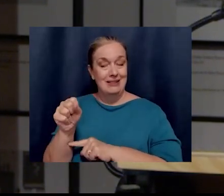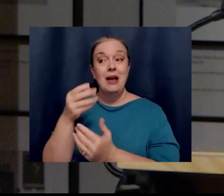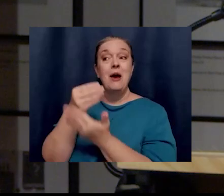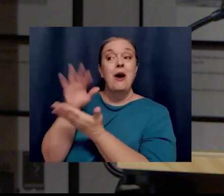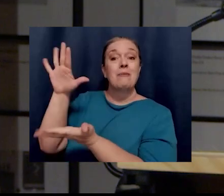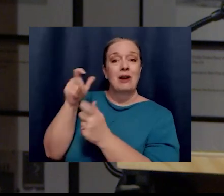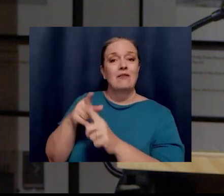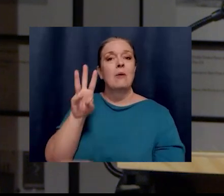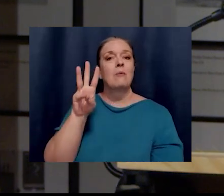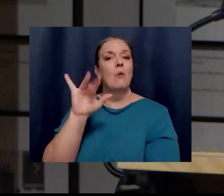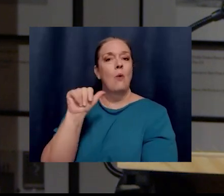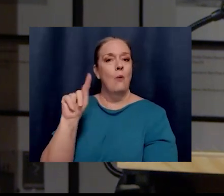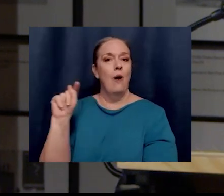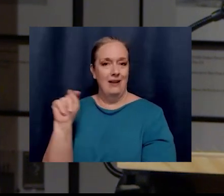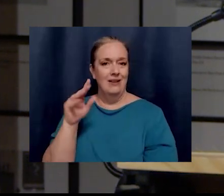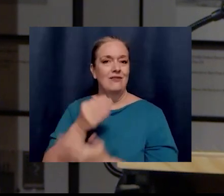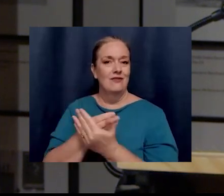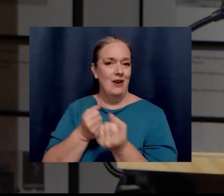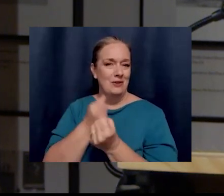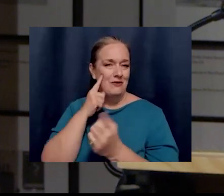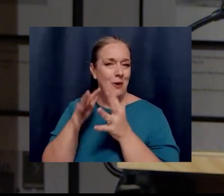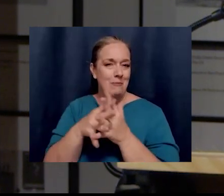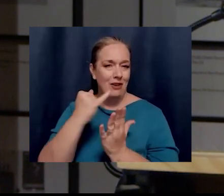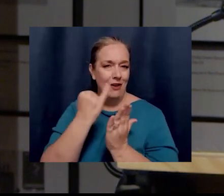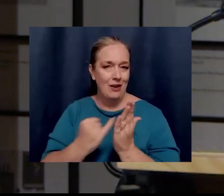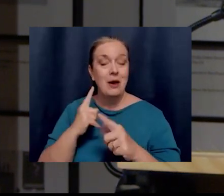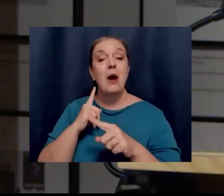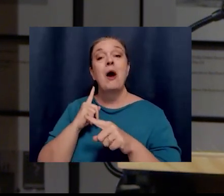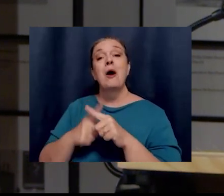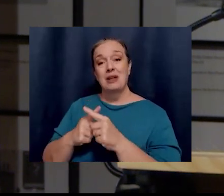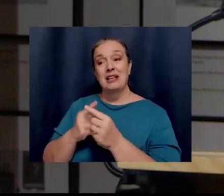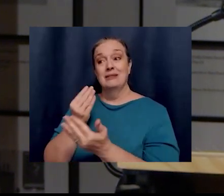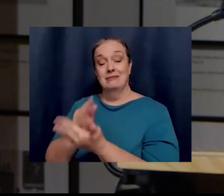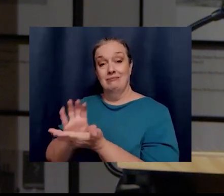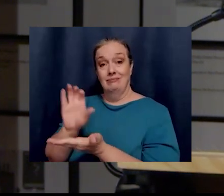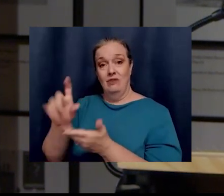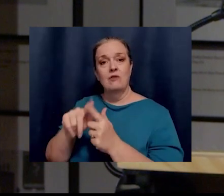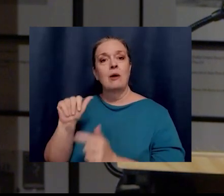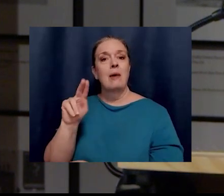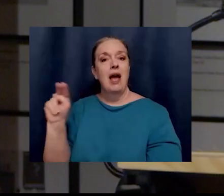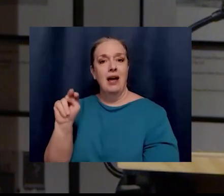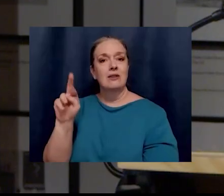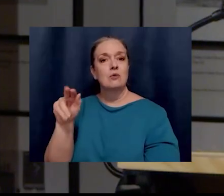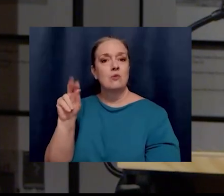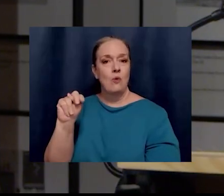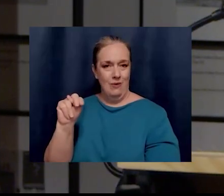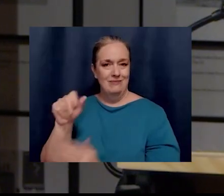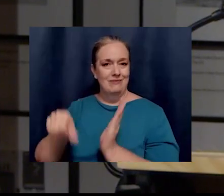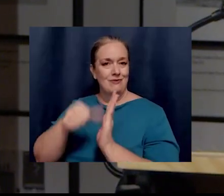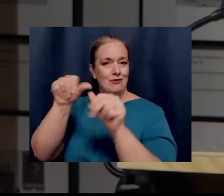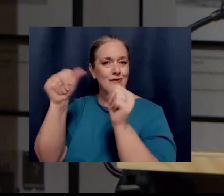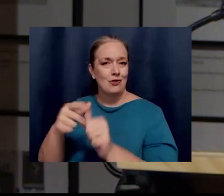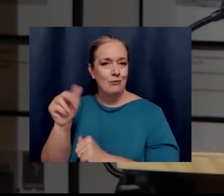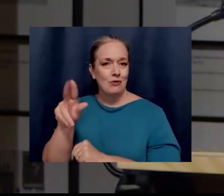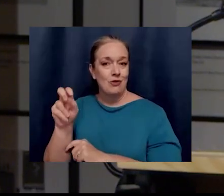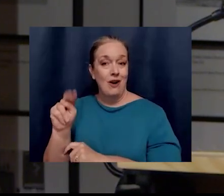the Wyeth Foundation for American Arts, with additional support from the Ann Norton Sculpture Gardens. Printing and framing, we're super thankful for,